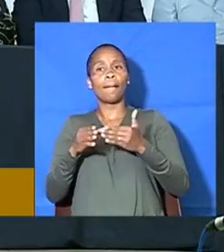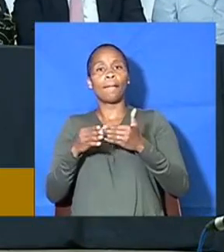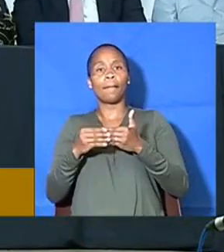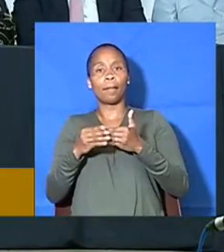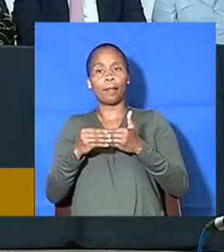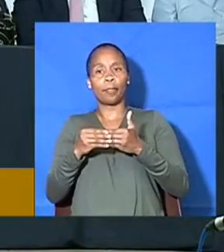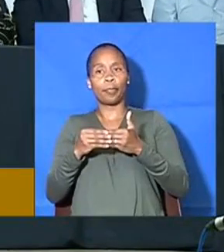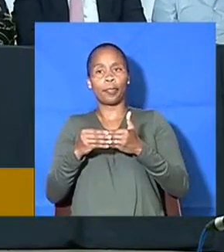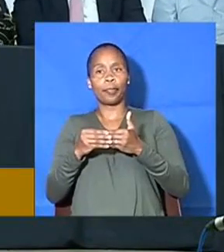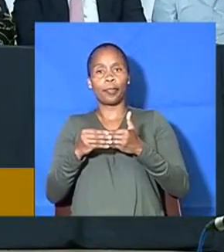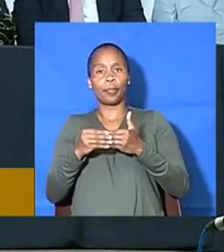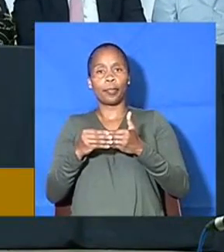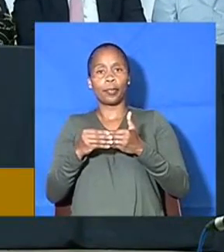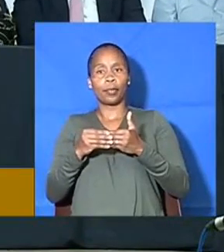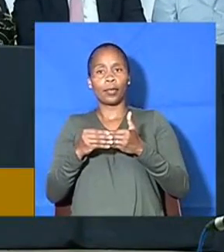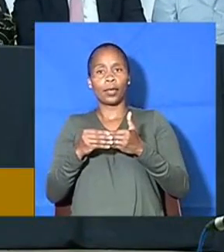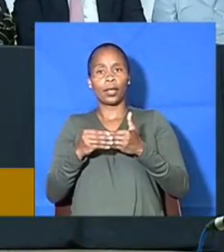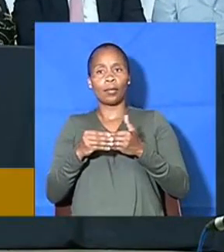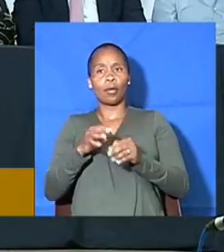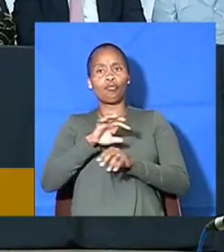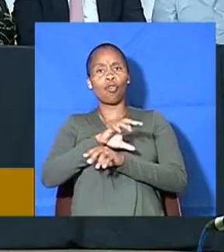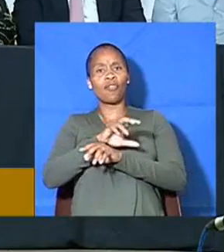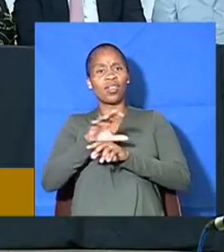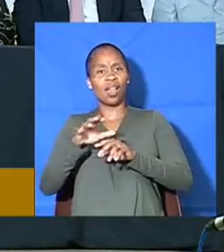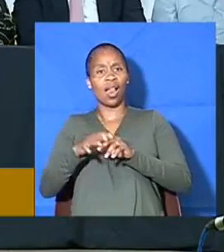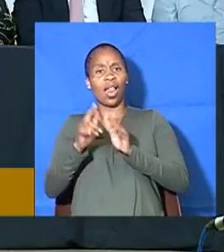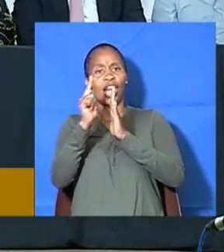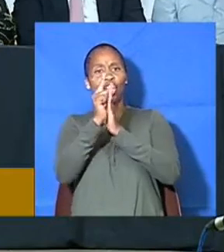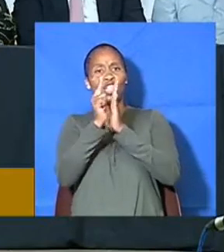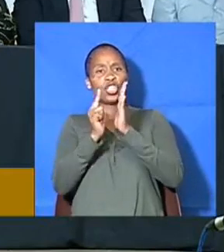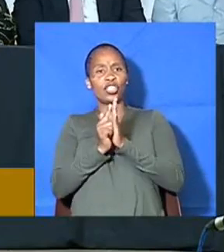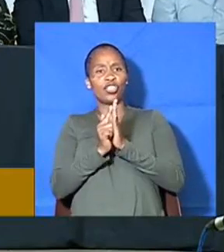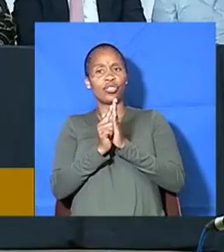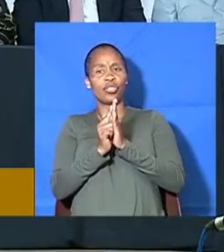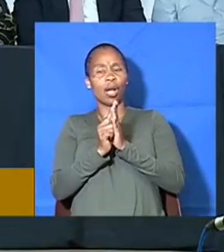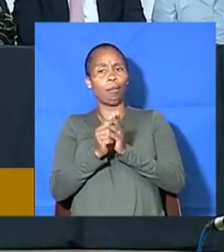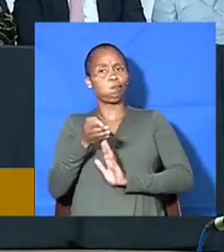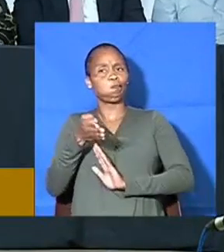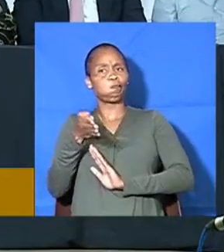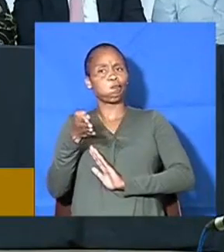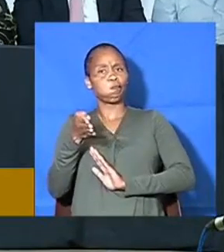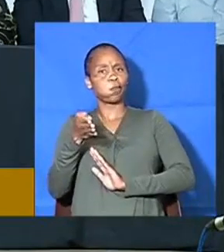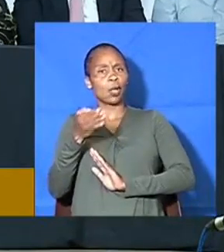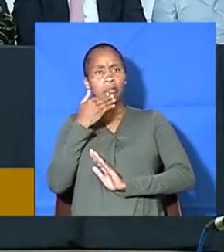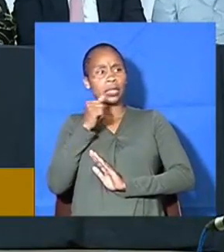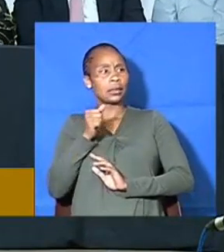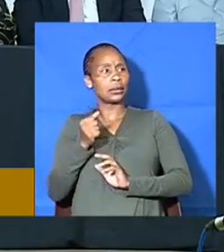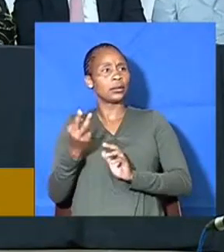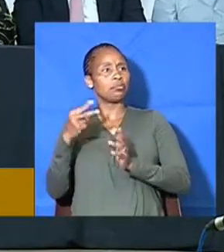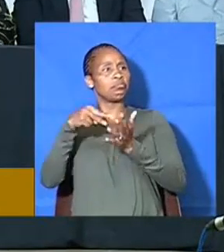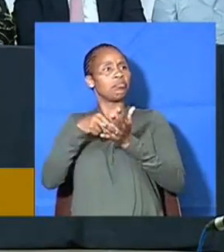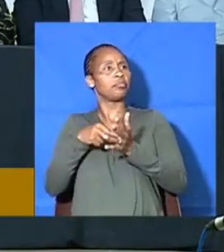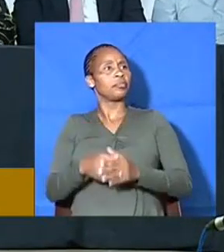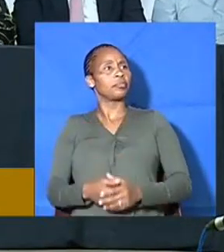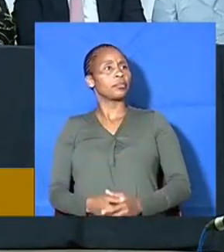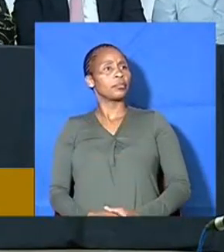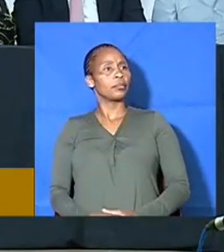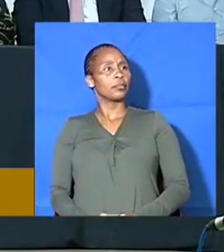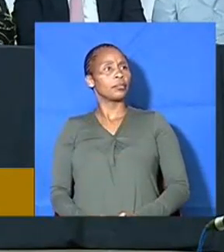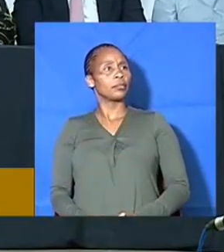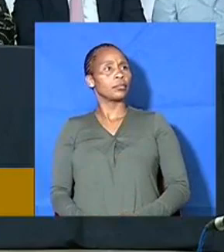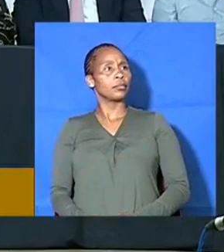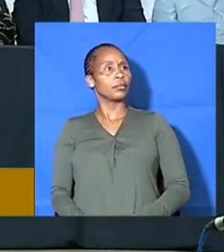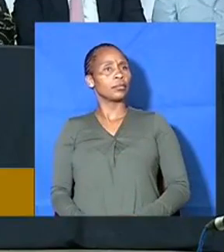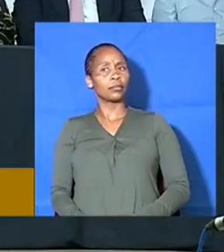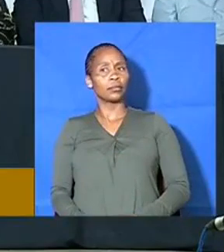o patela 150 rand a ntšha 150 rand ela injection ga a fetsa go ntšha 150 injection shule o namile wa toga ba mo